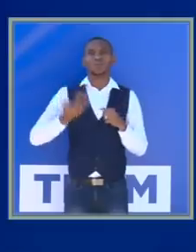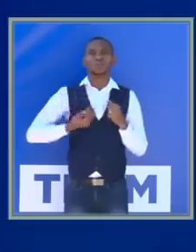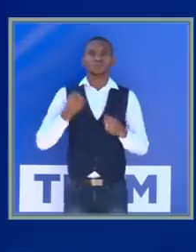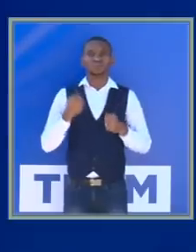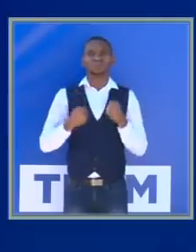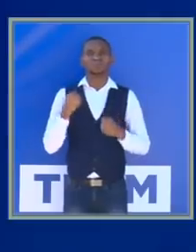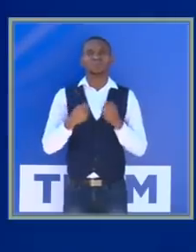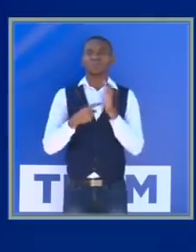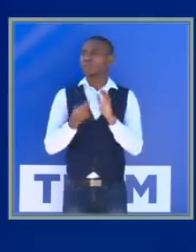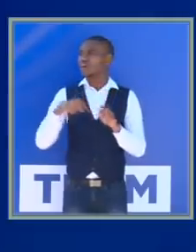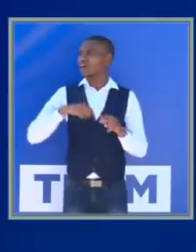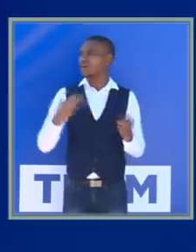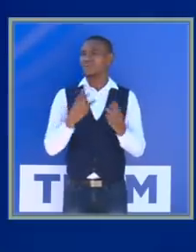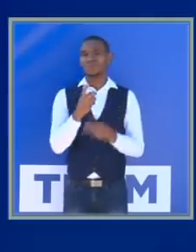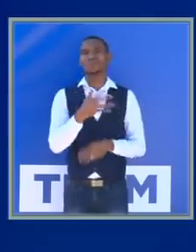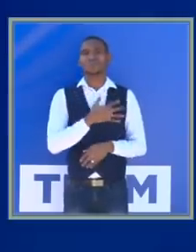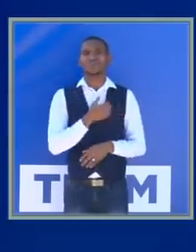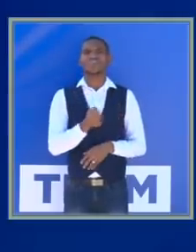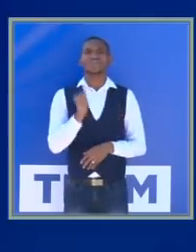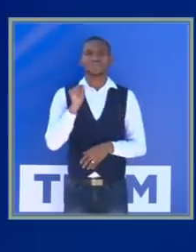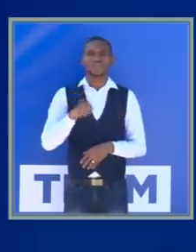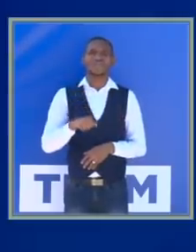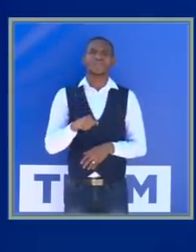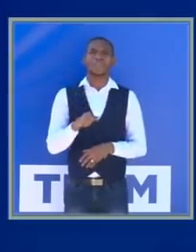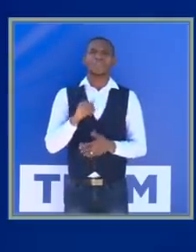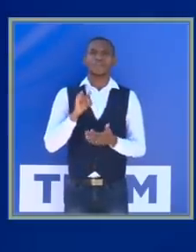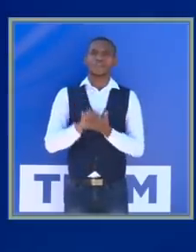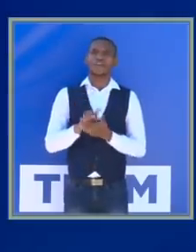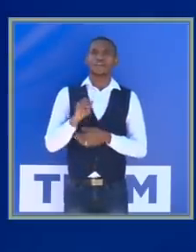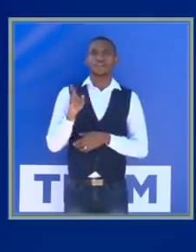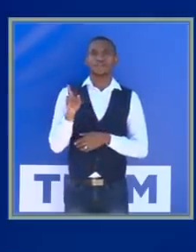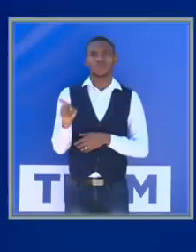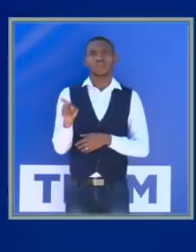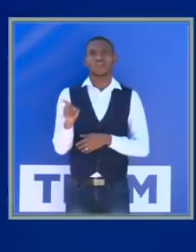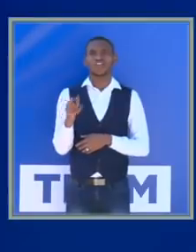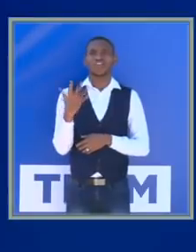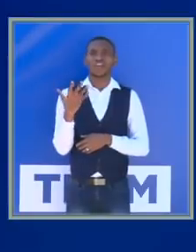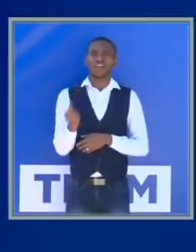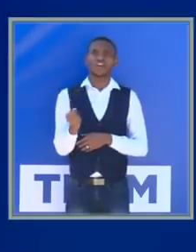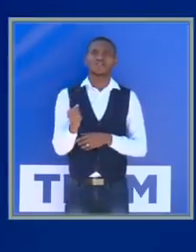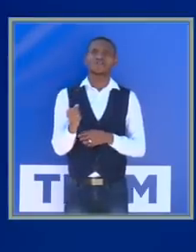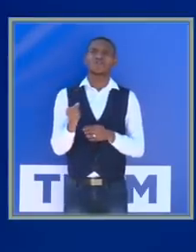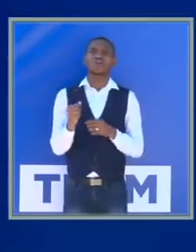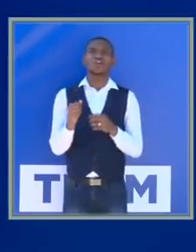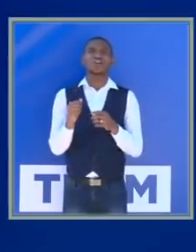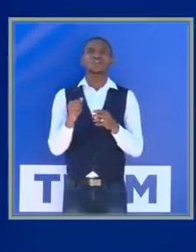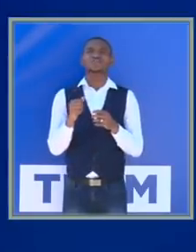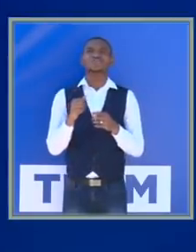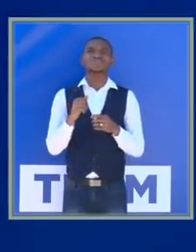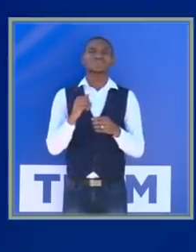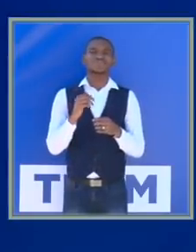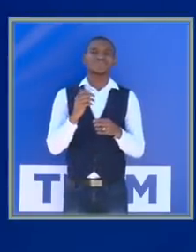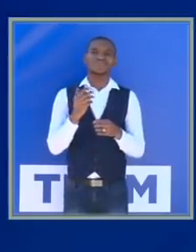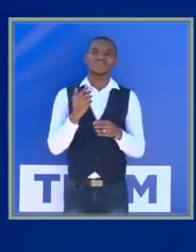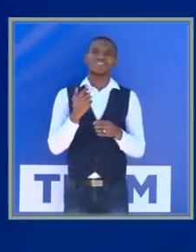people that she's brave. That even though they've put her to all kinds of humiliation,